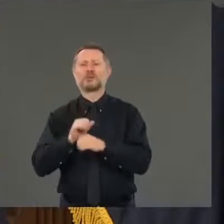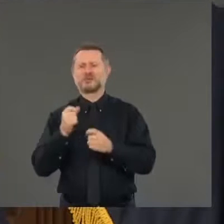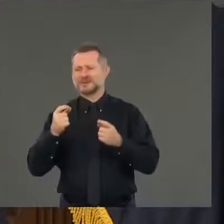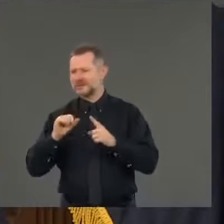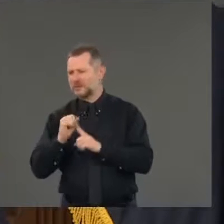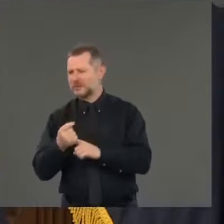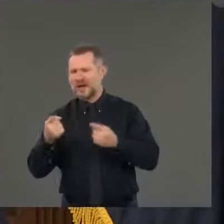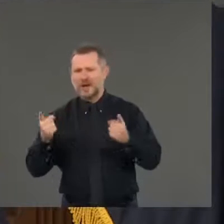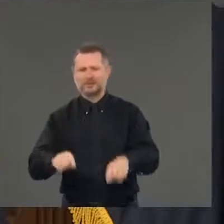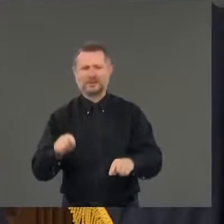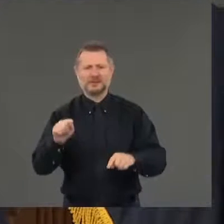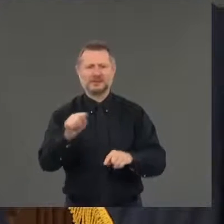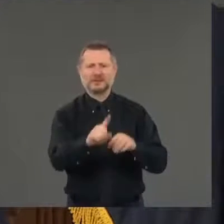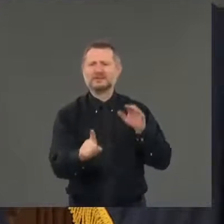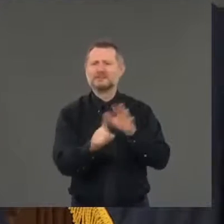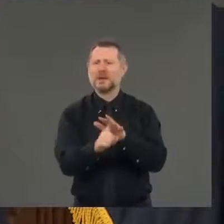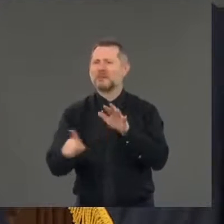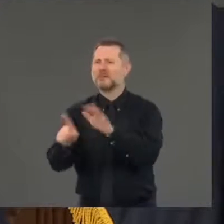to continue.